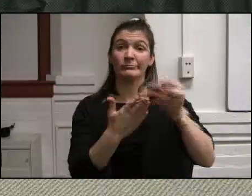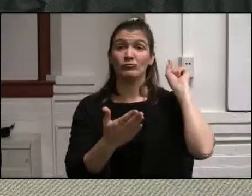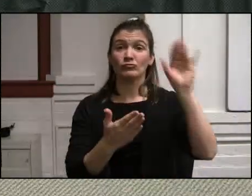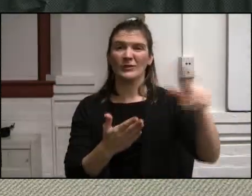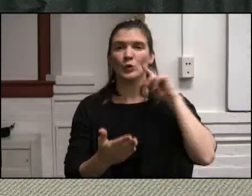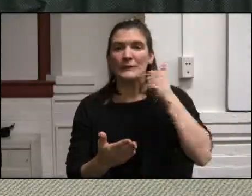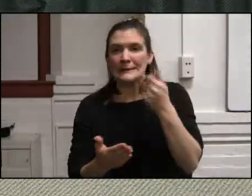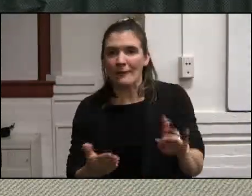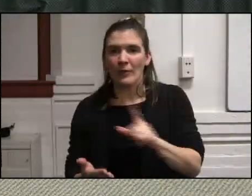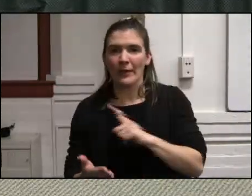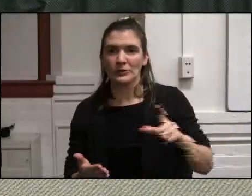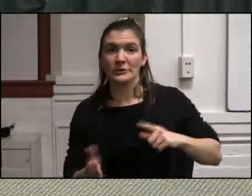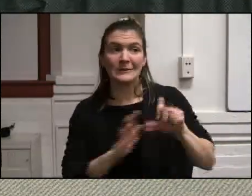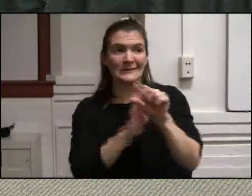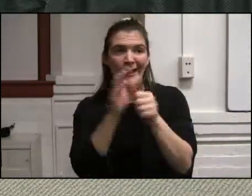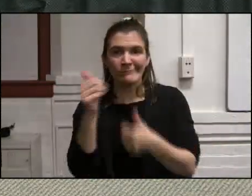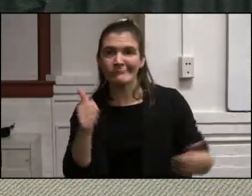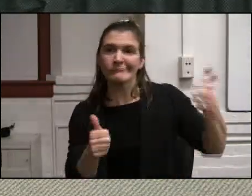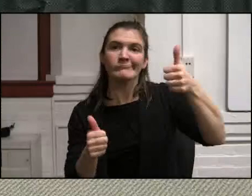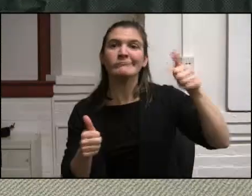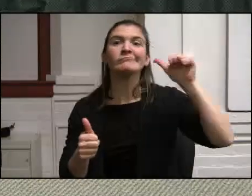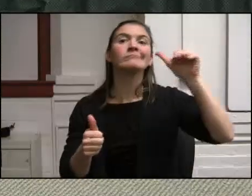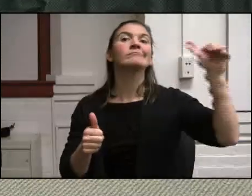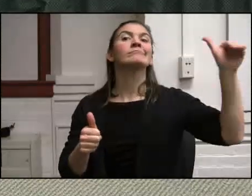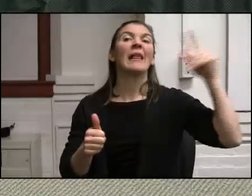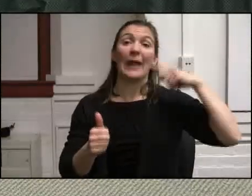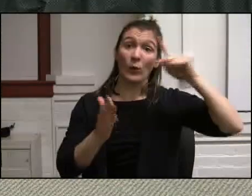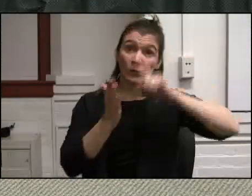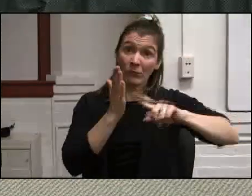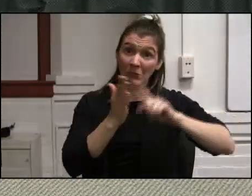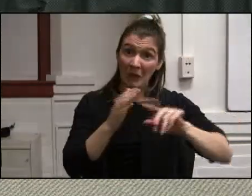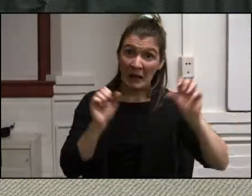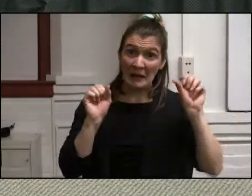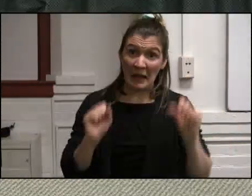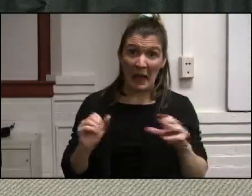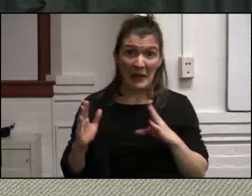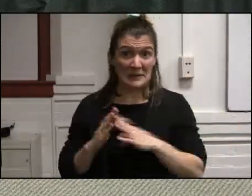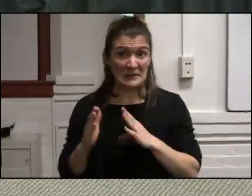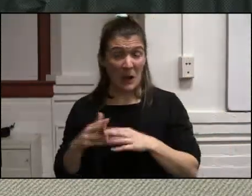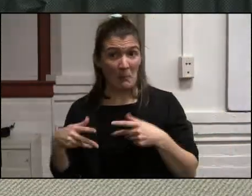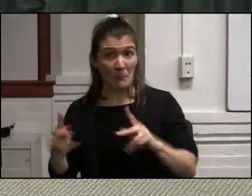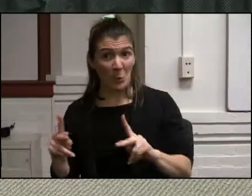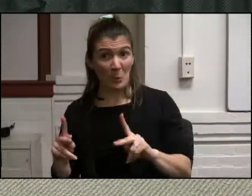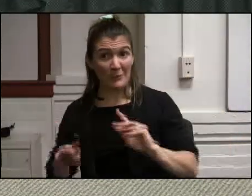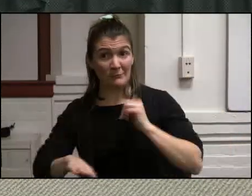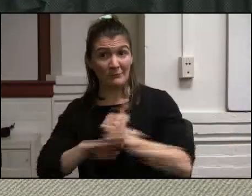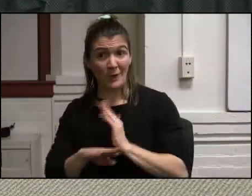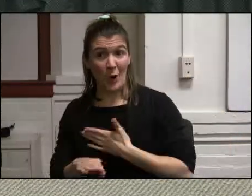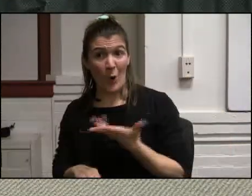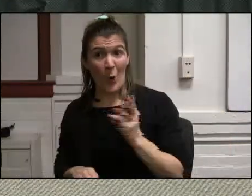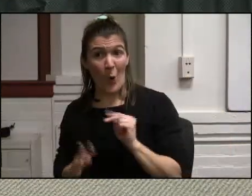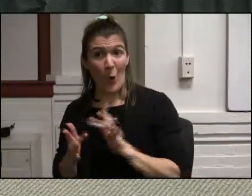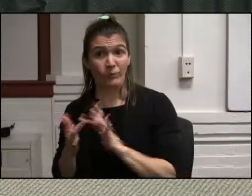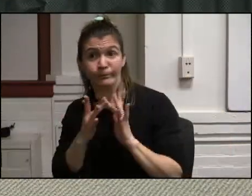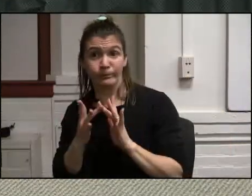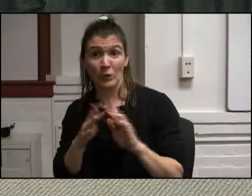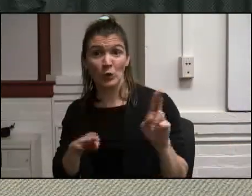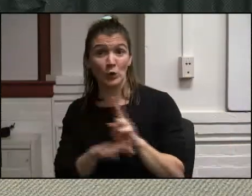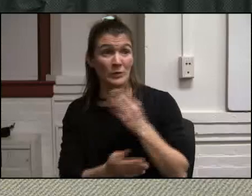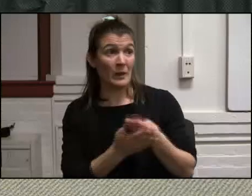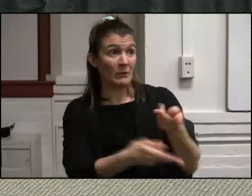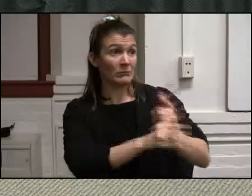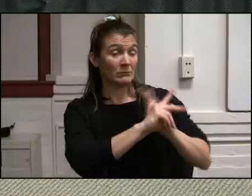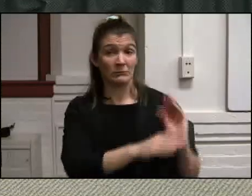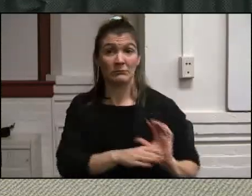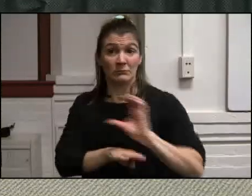state officials who were comprised a committee that was looking into the question of whether municipalities ought to be allowed to use general obligation bonds to